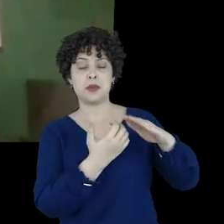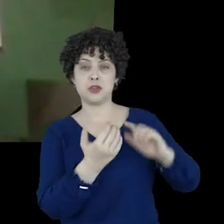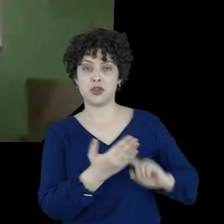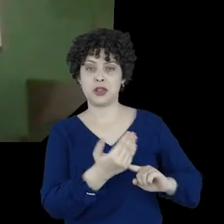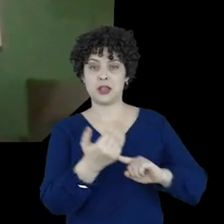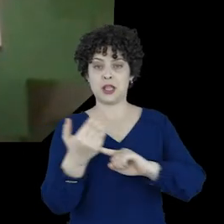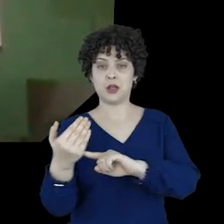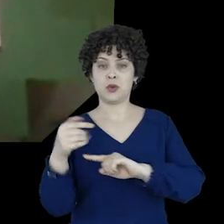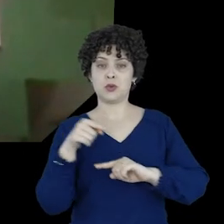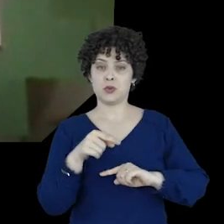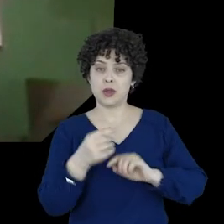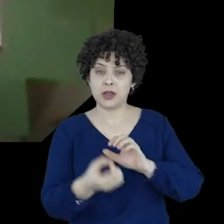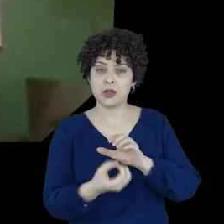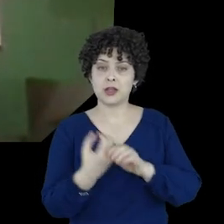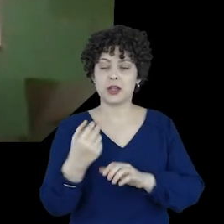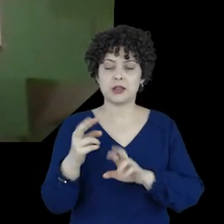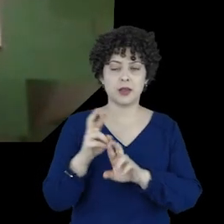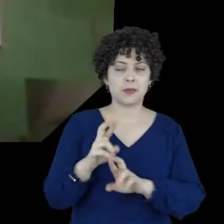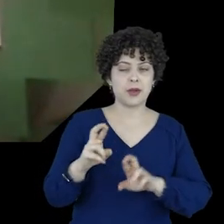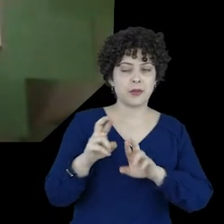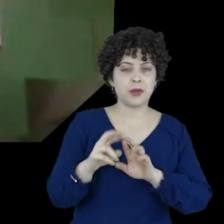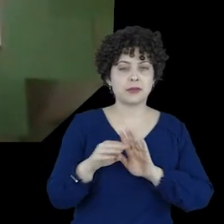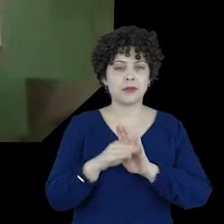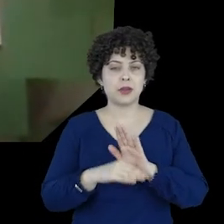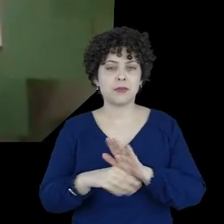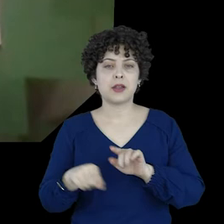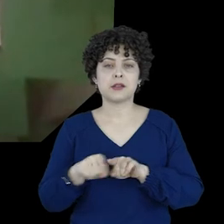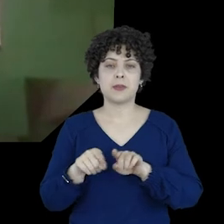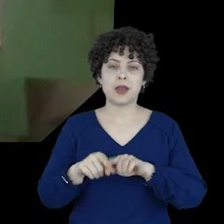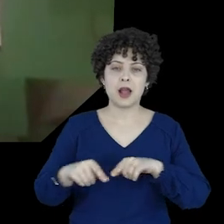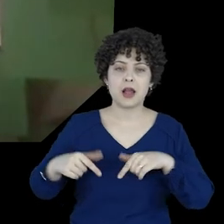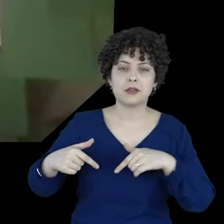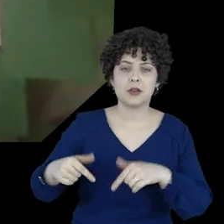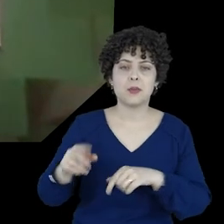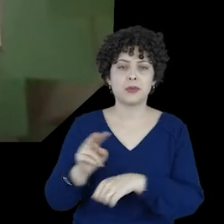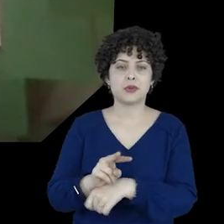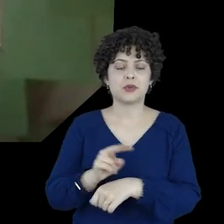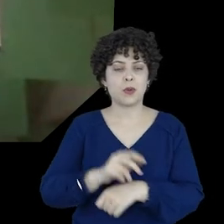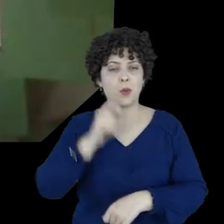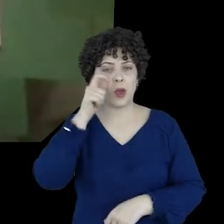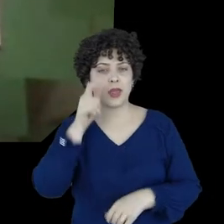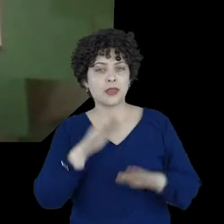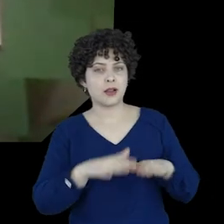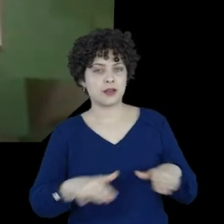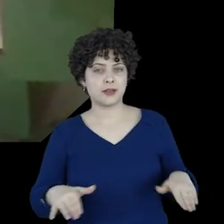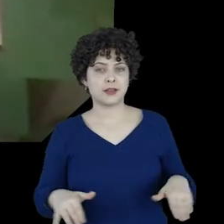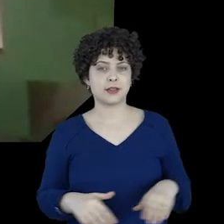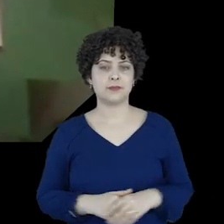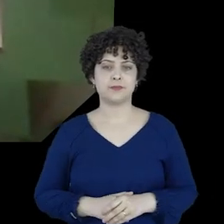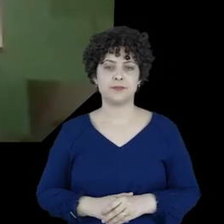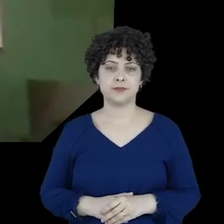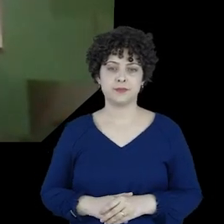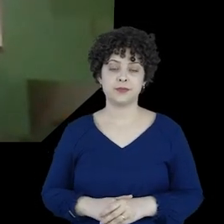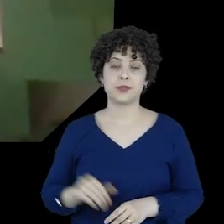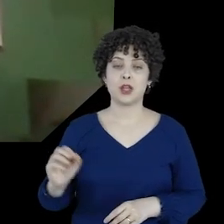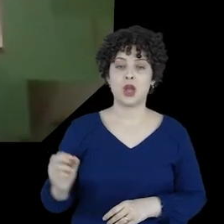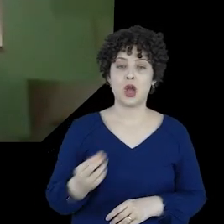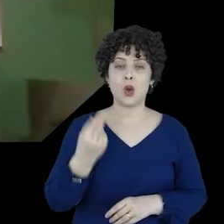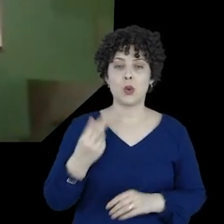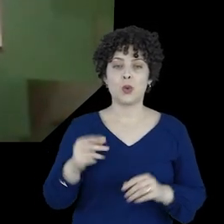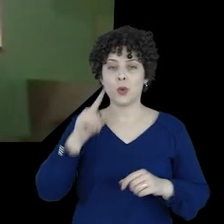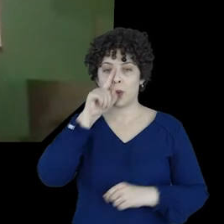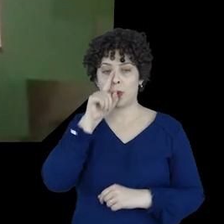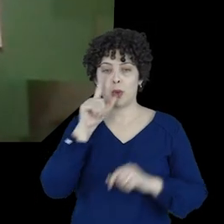tech organizations putting in place some measures, interventions to safeguard the interest